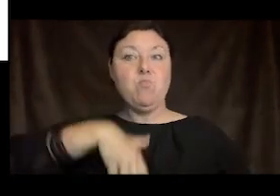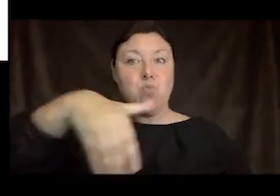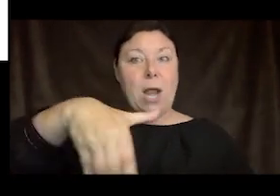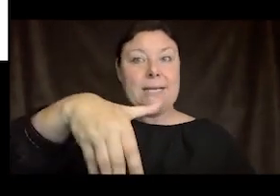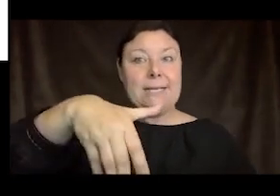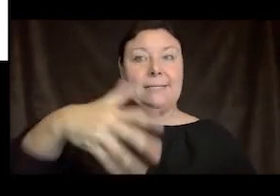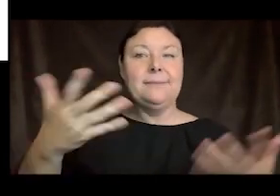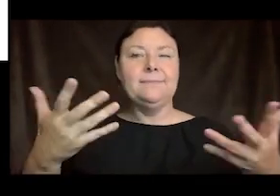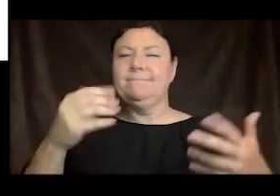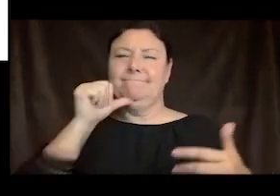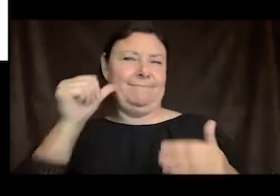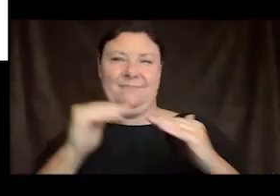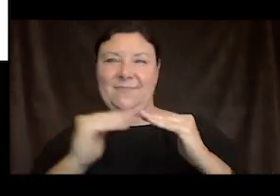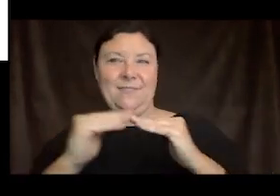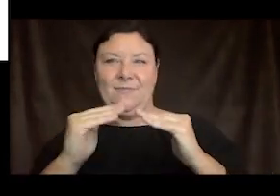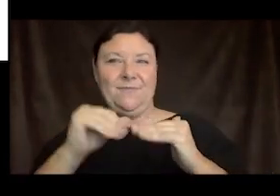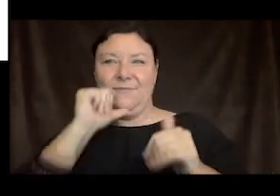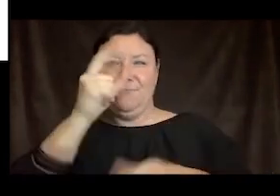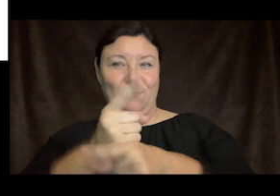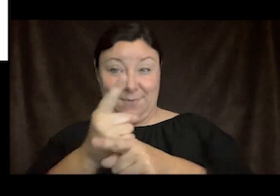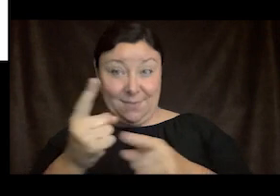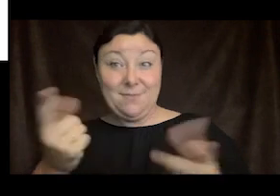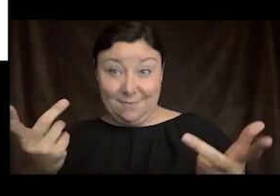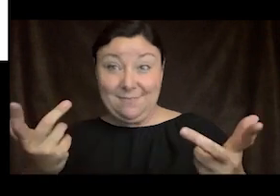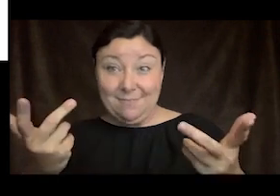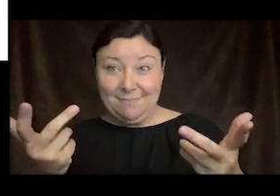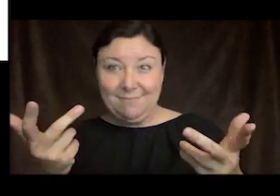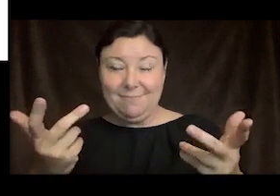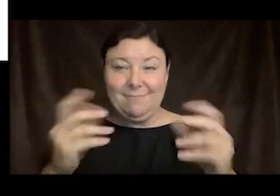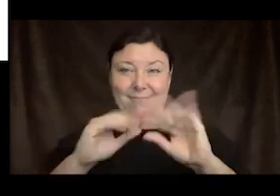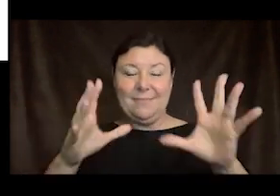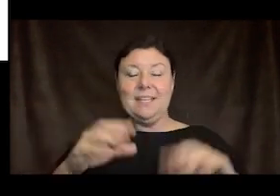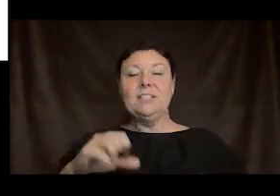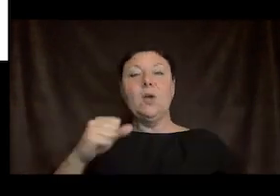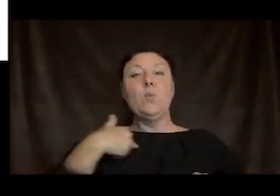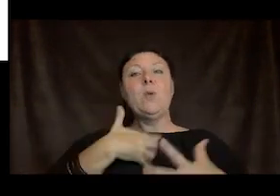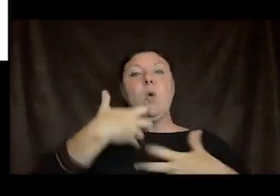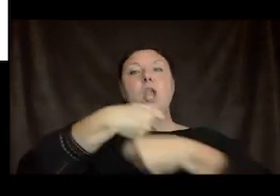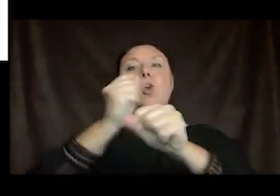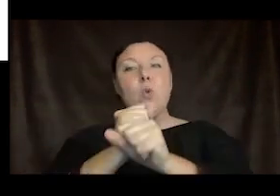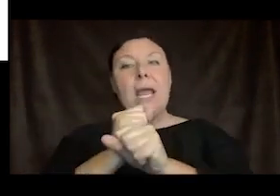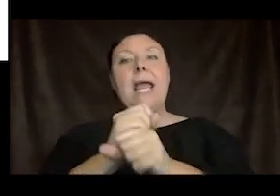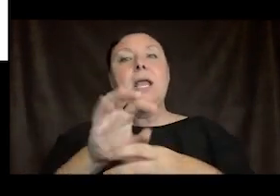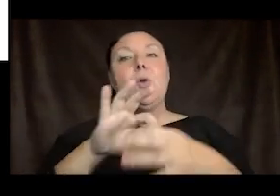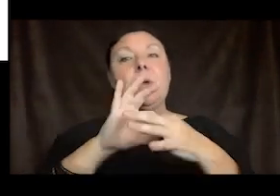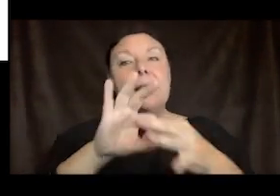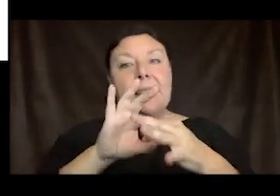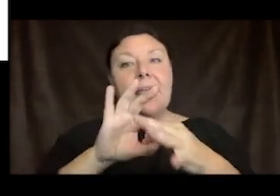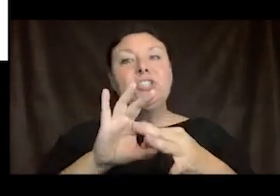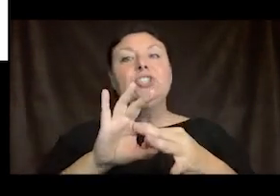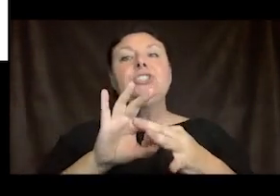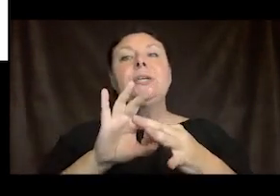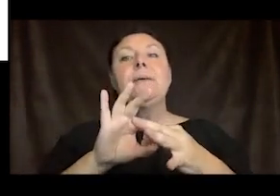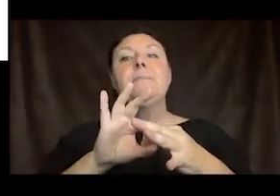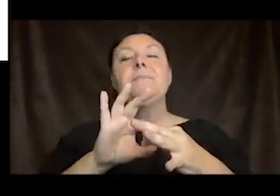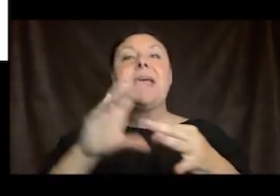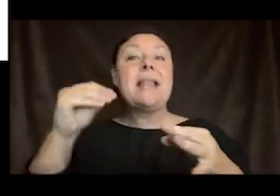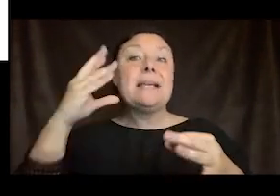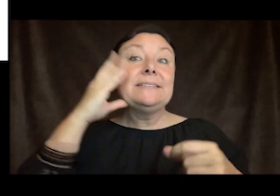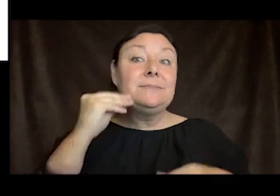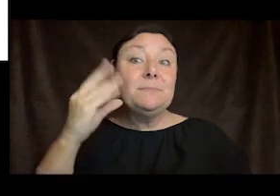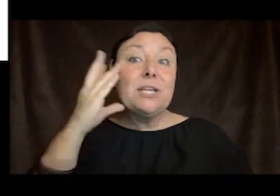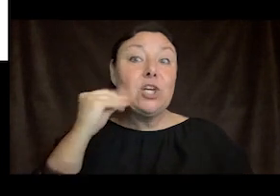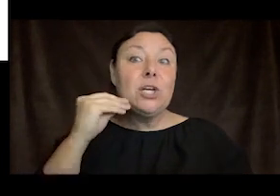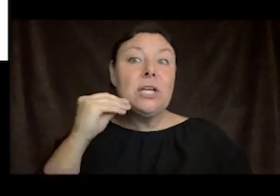get. But you get my point there, that we want to create a relationship, create an